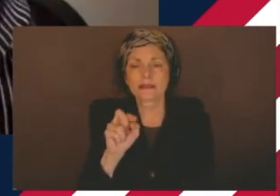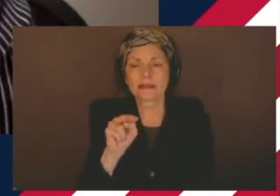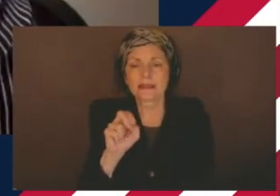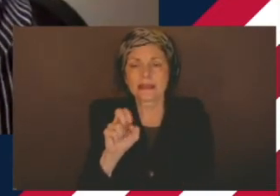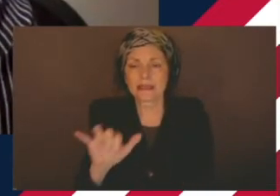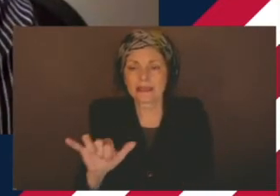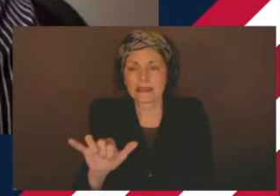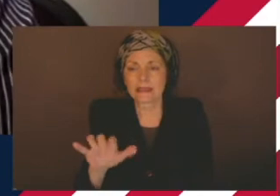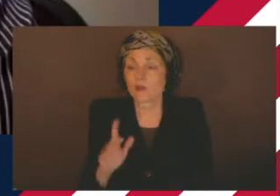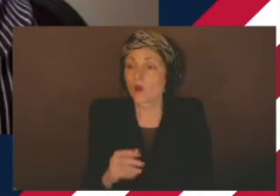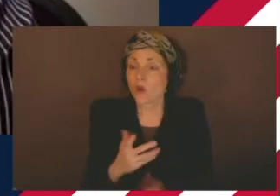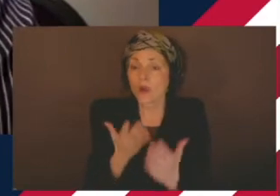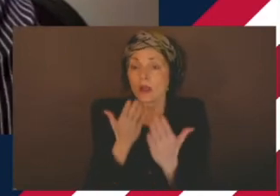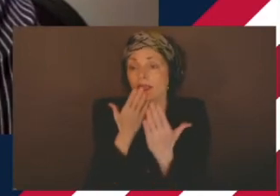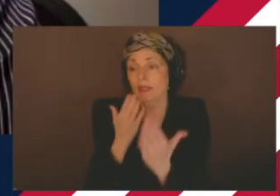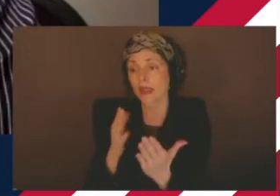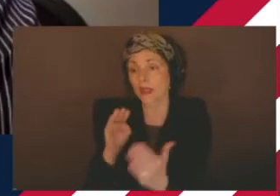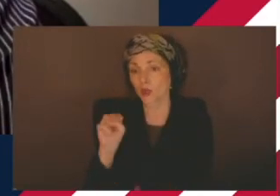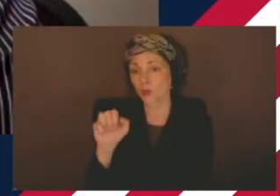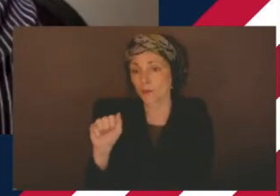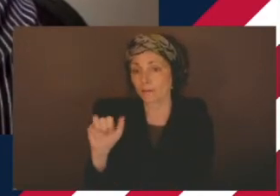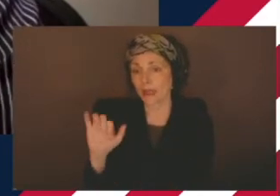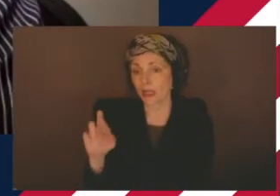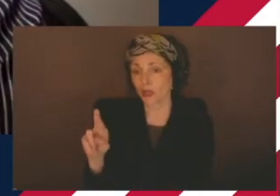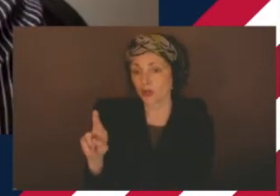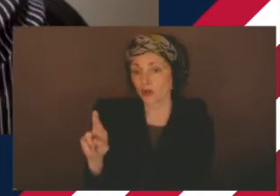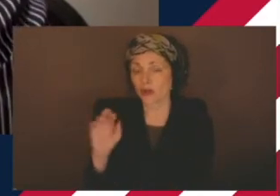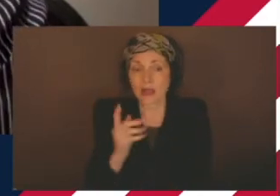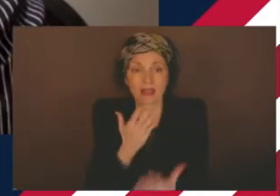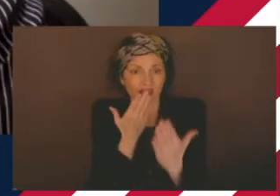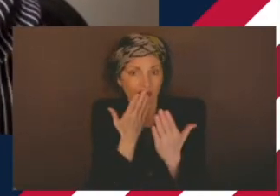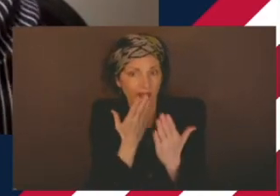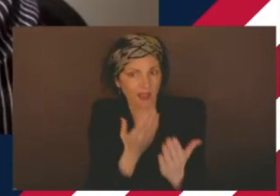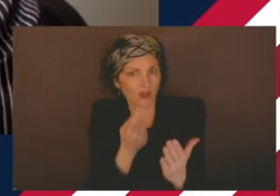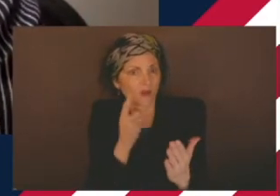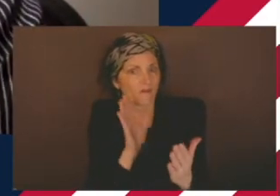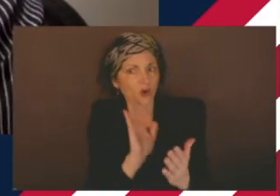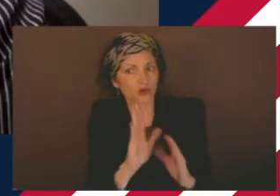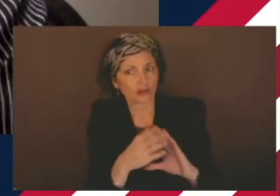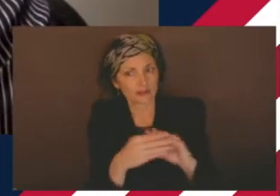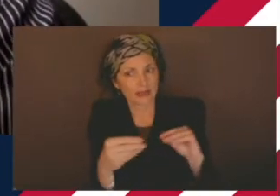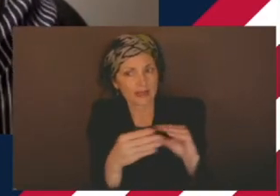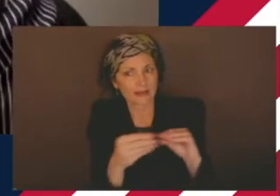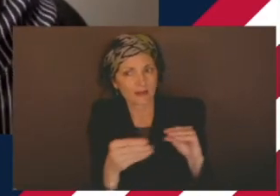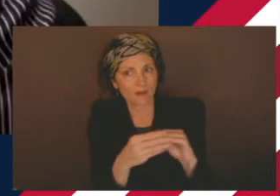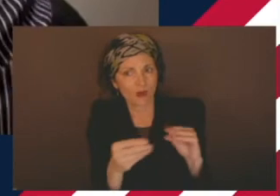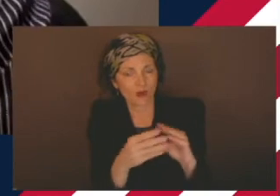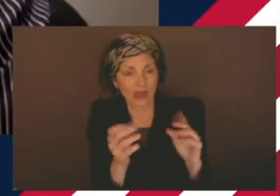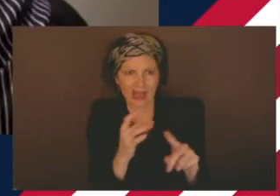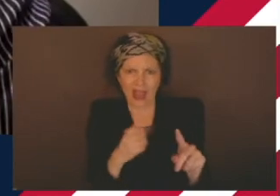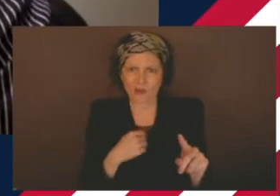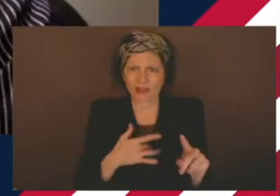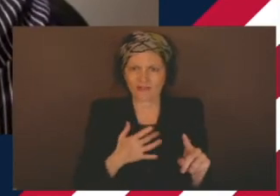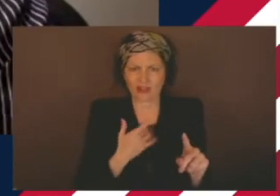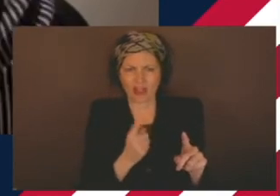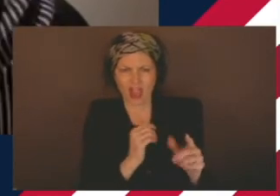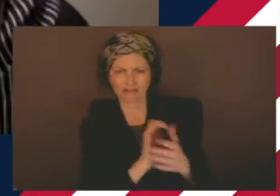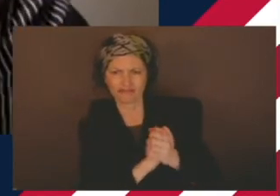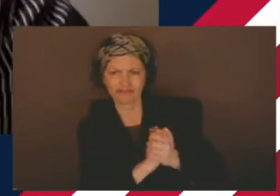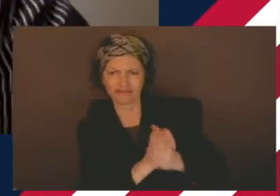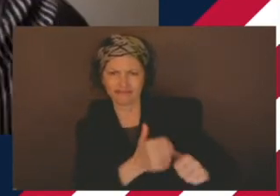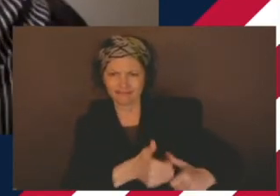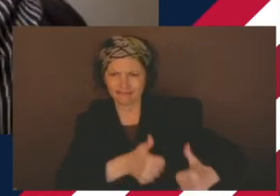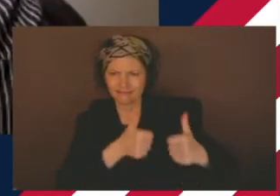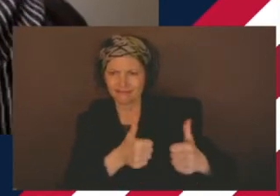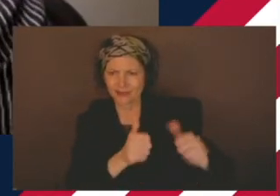Packard, for your testimony. And I second the congratulations on being blocked by Trump. You know you're doing something right